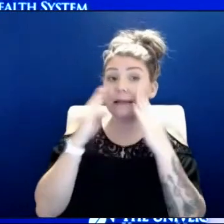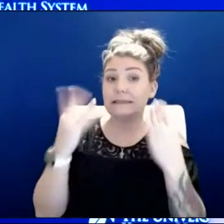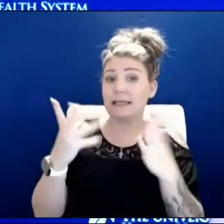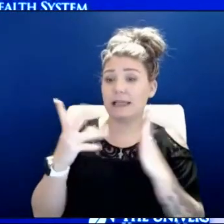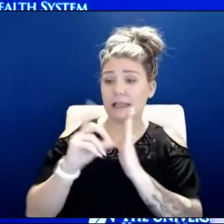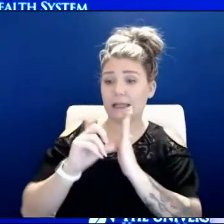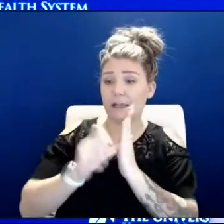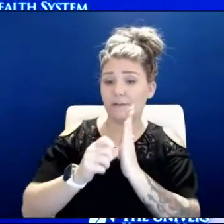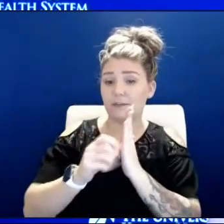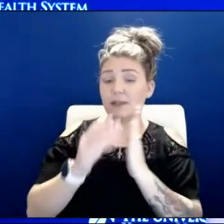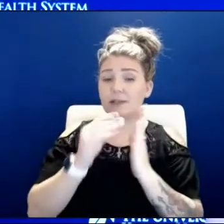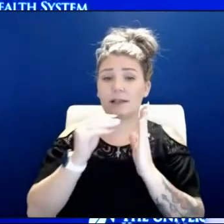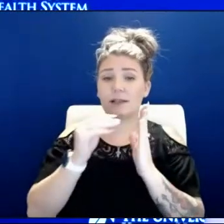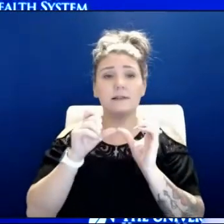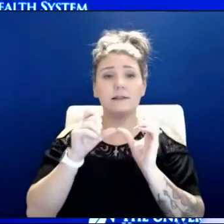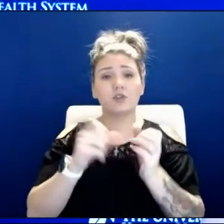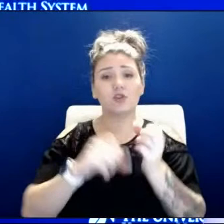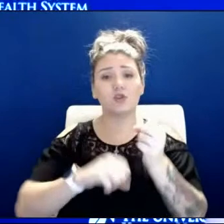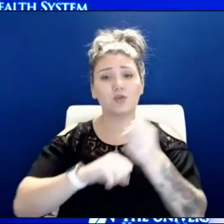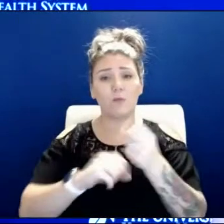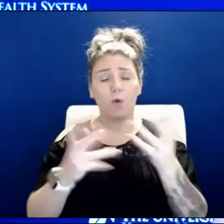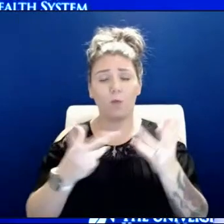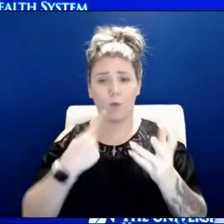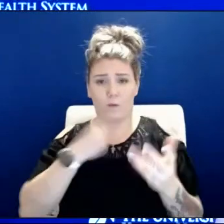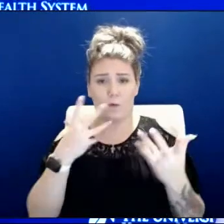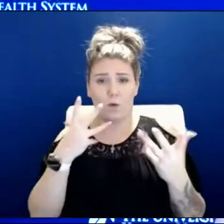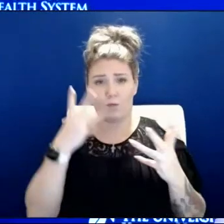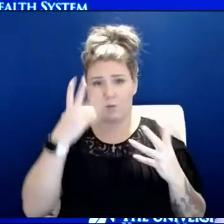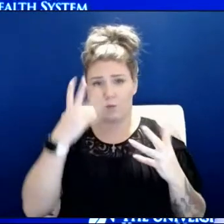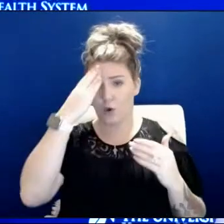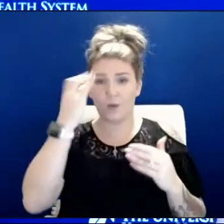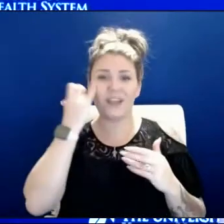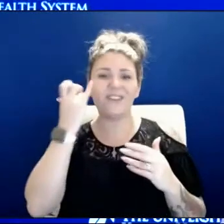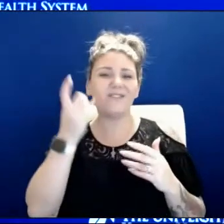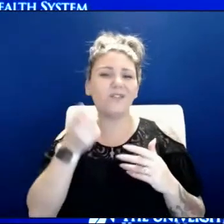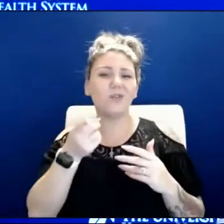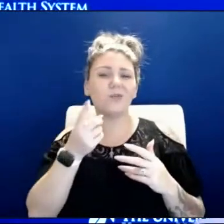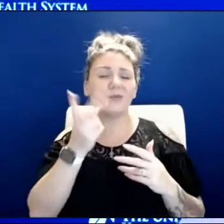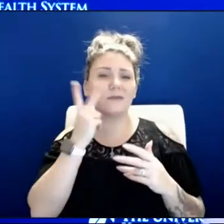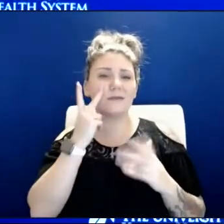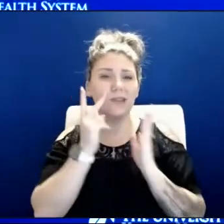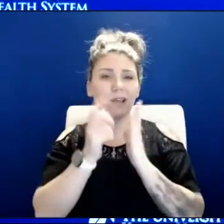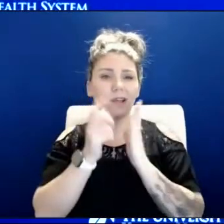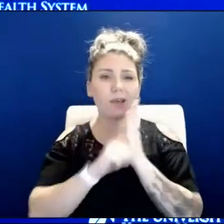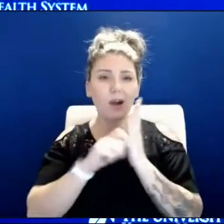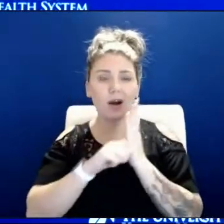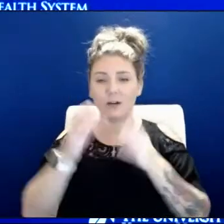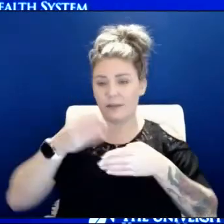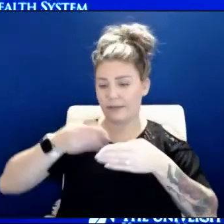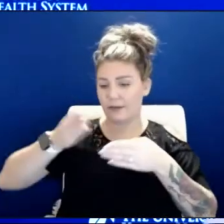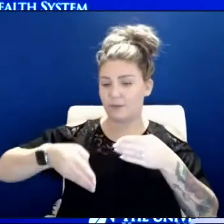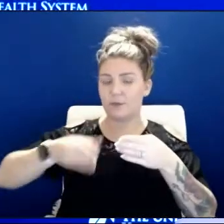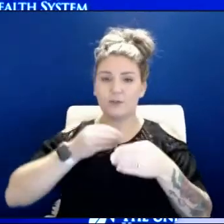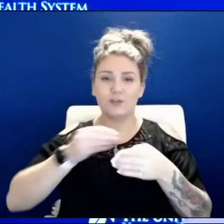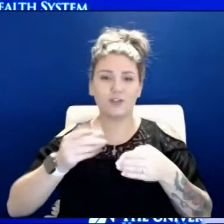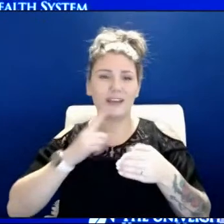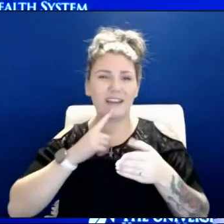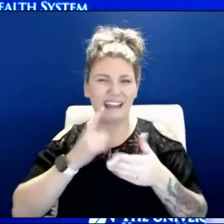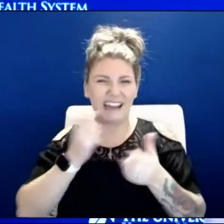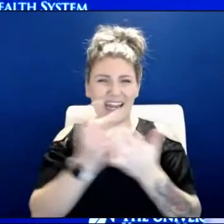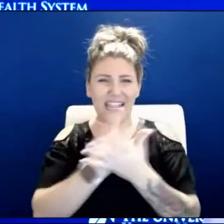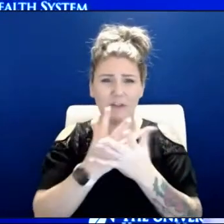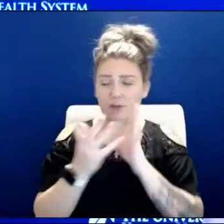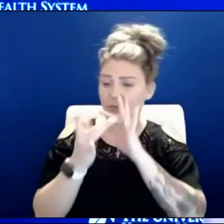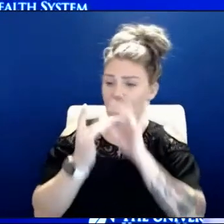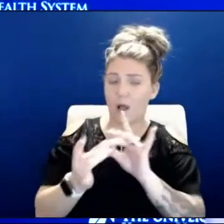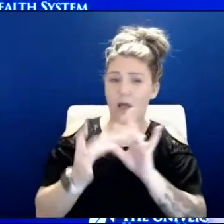continues to support what we already know. If you look at that article and you look at their conclusions and you look at the caveats with that data,